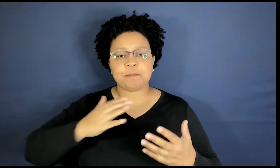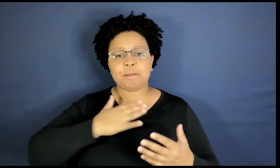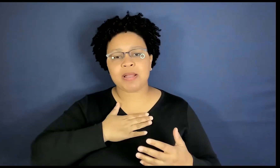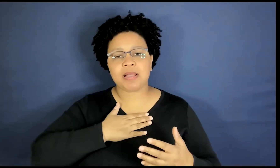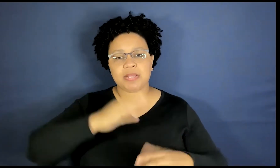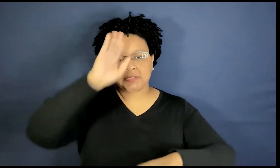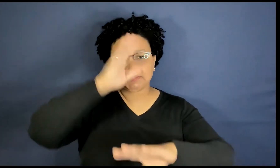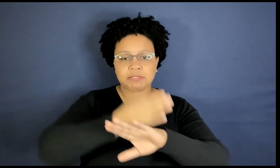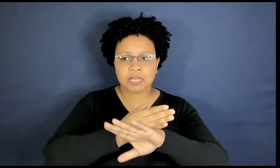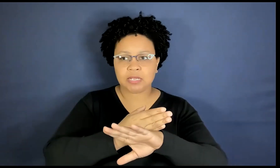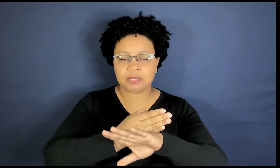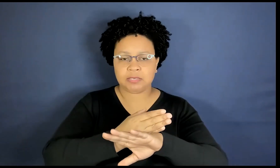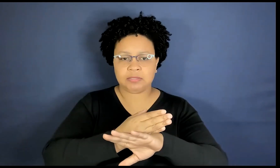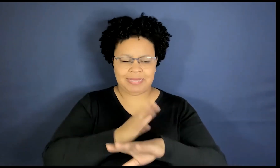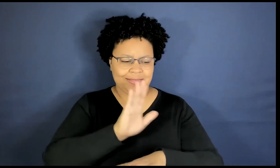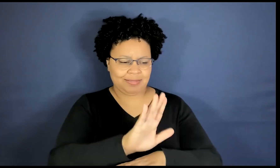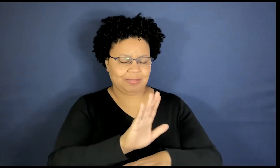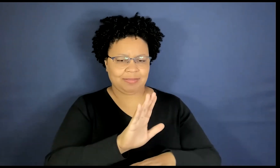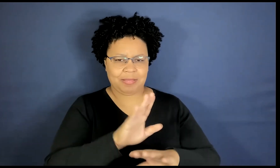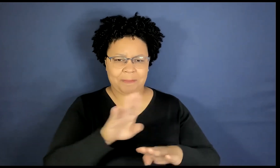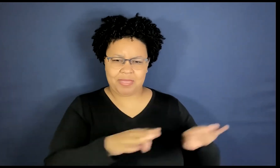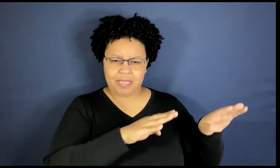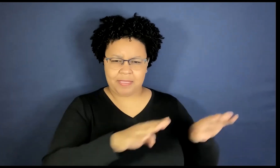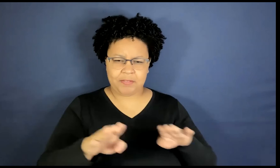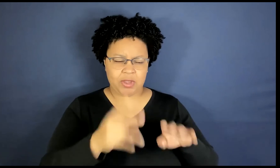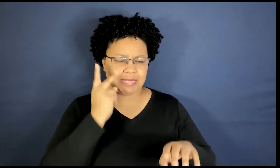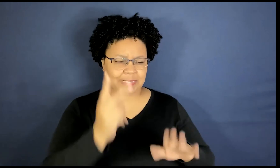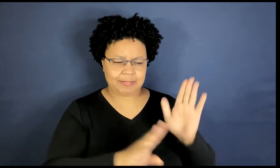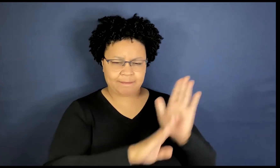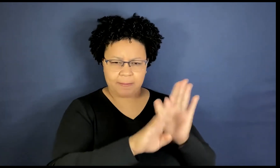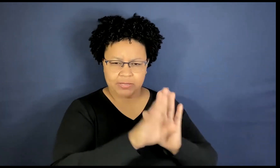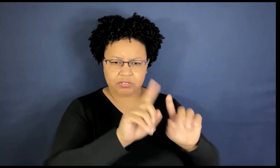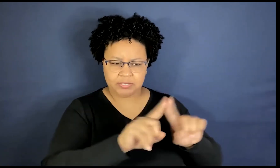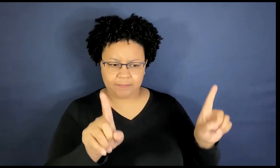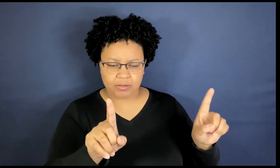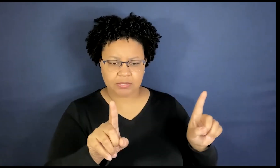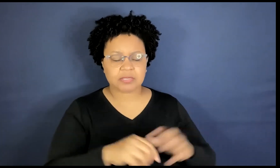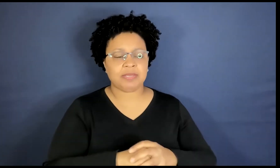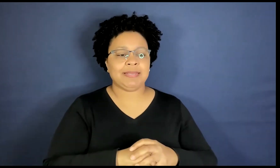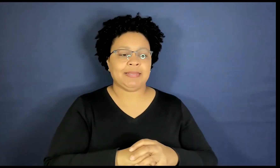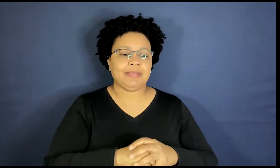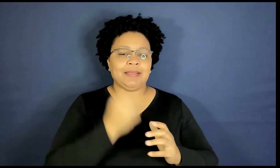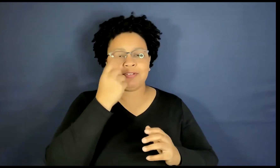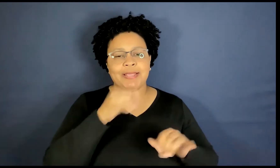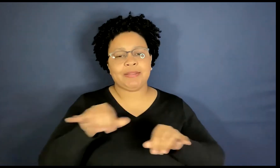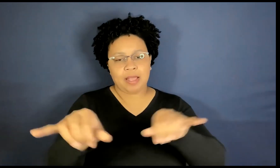was showing that there were developmental differences that were happening, and for him, and this is very common, but not